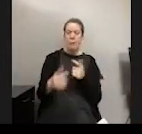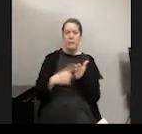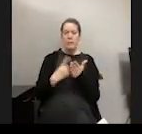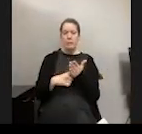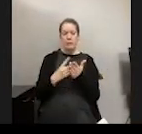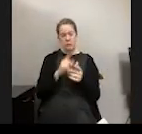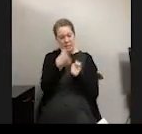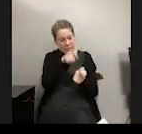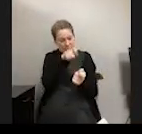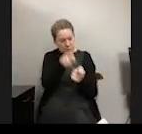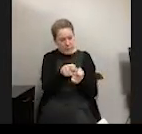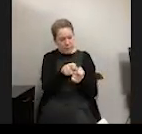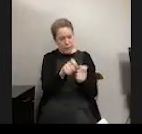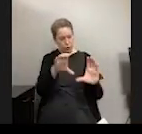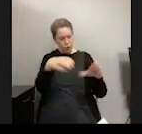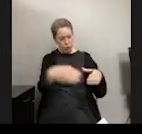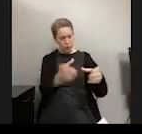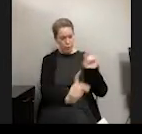a specific people,